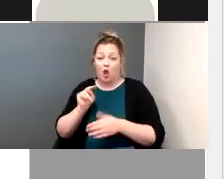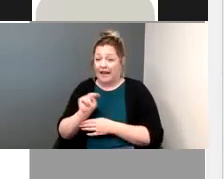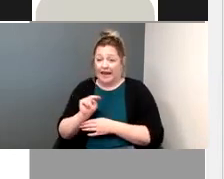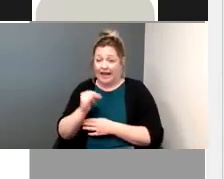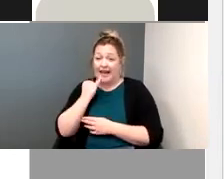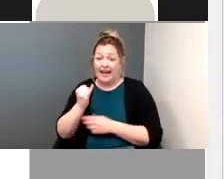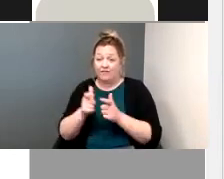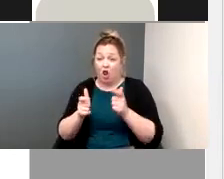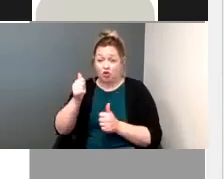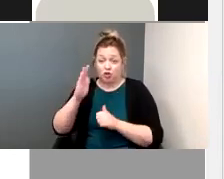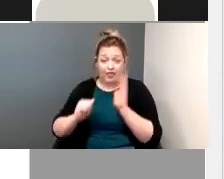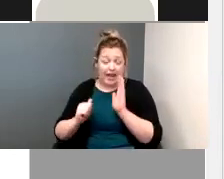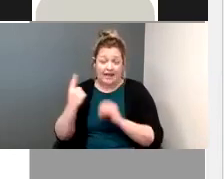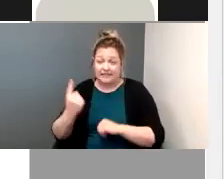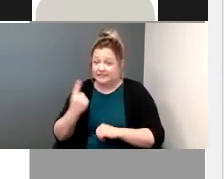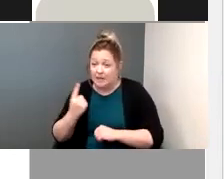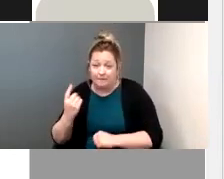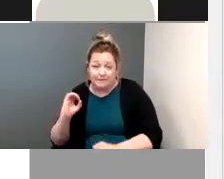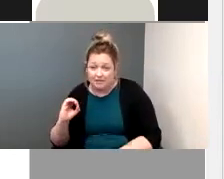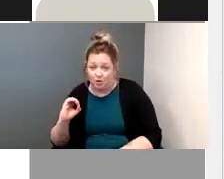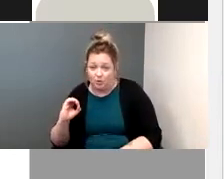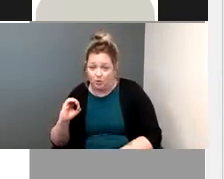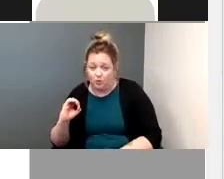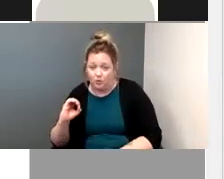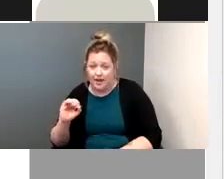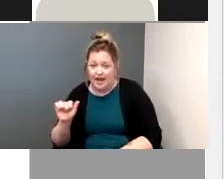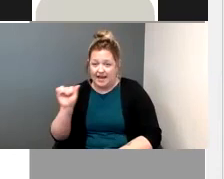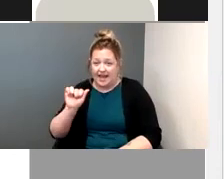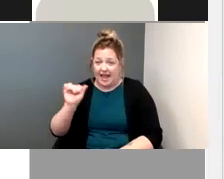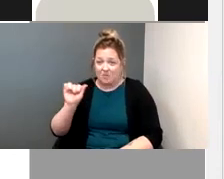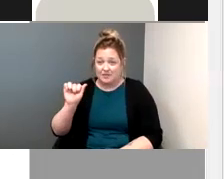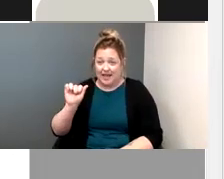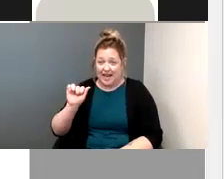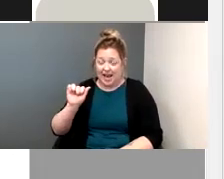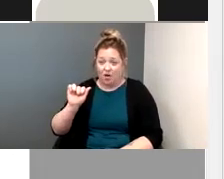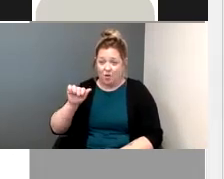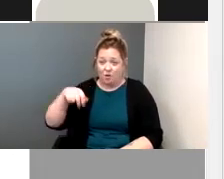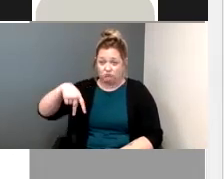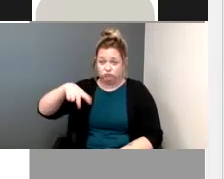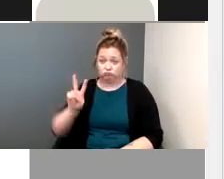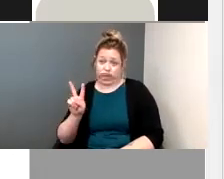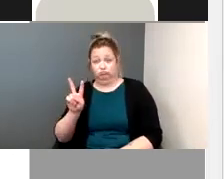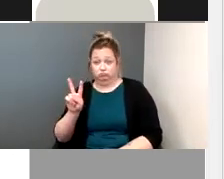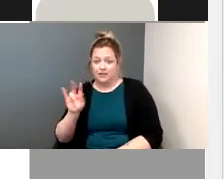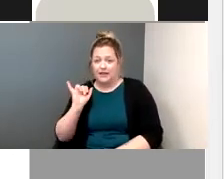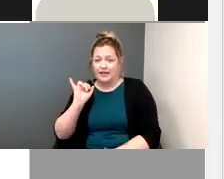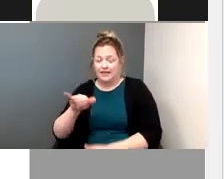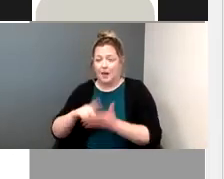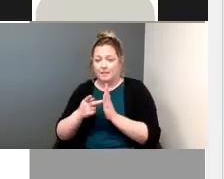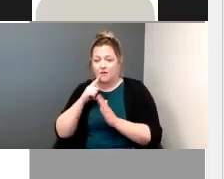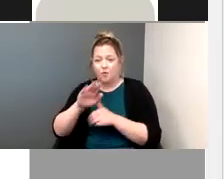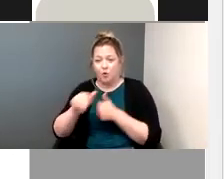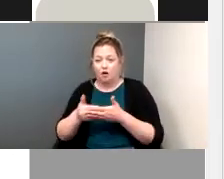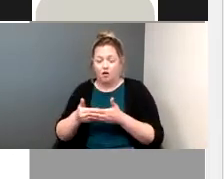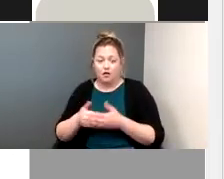value, where this upside down a is for all. In general, we can mathematically define our big O